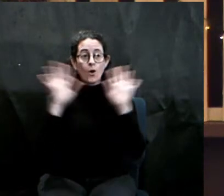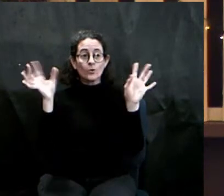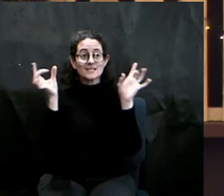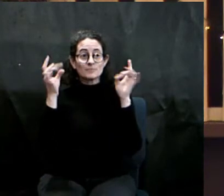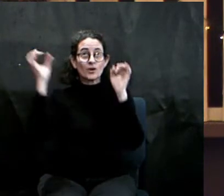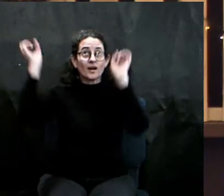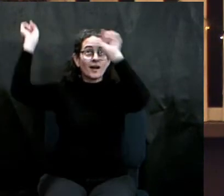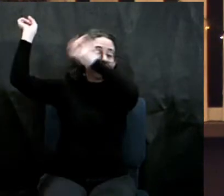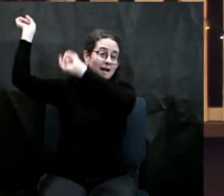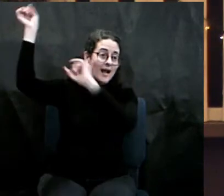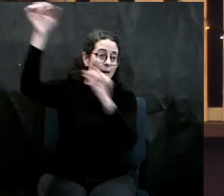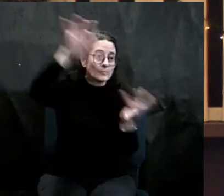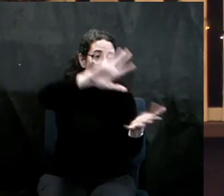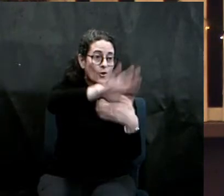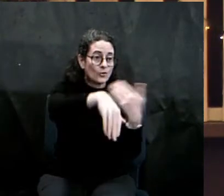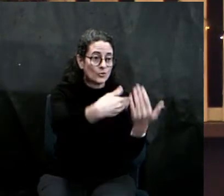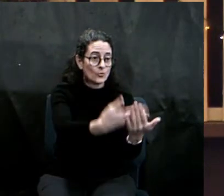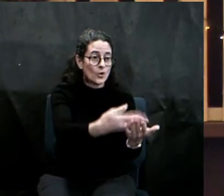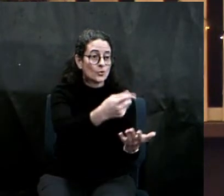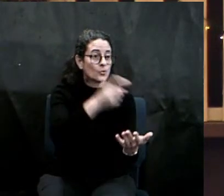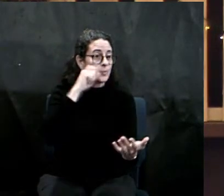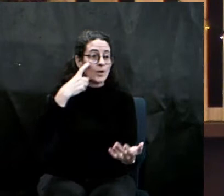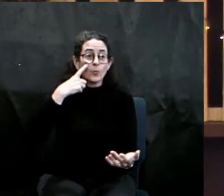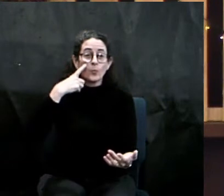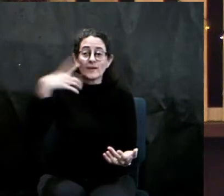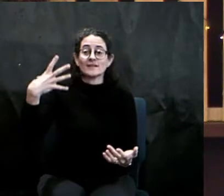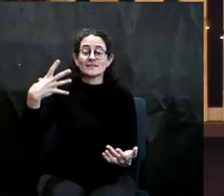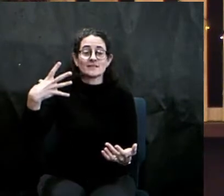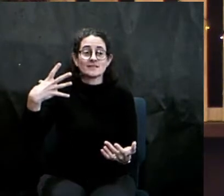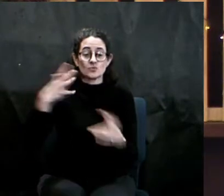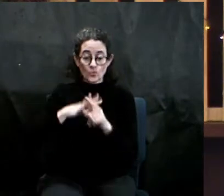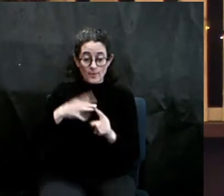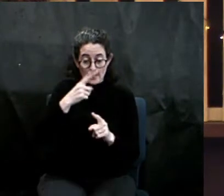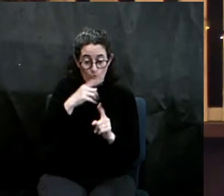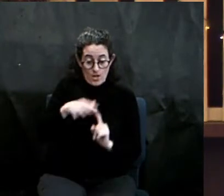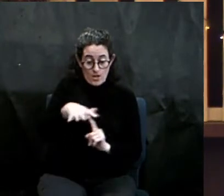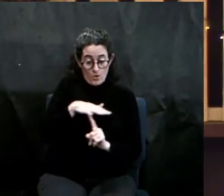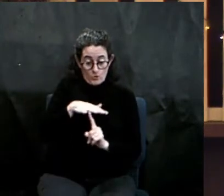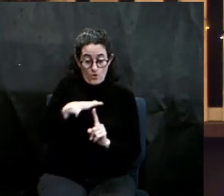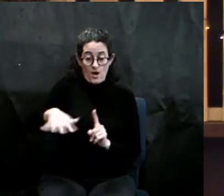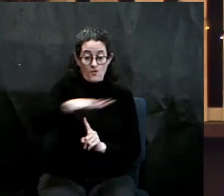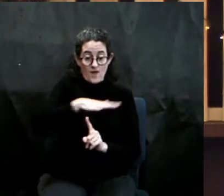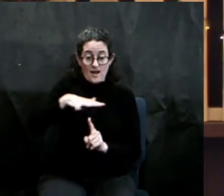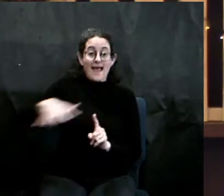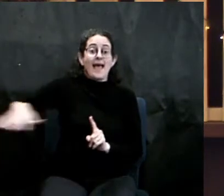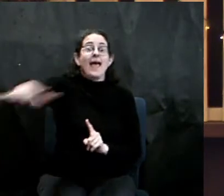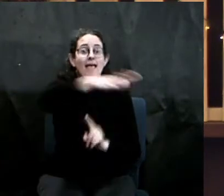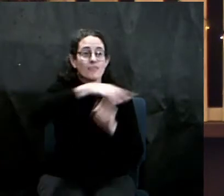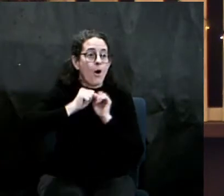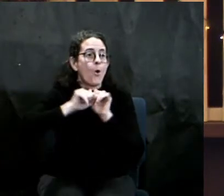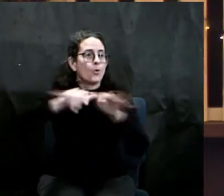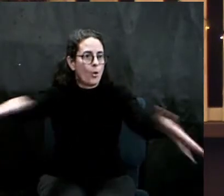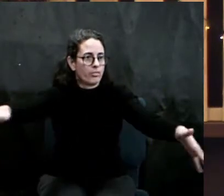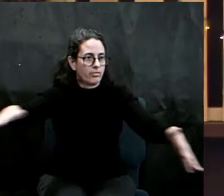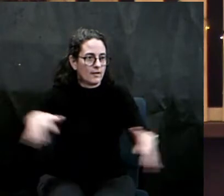Jerusalem and in all Judea and Samaria and to the ends of the earth." And that's exactly what we see